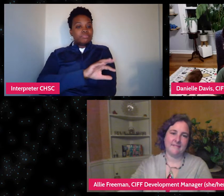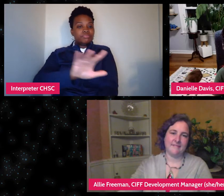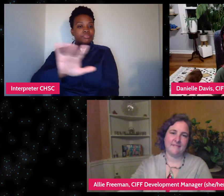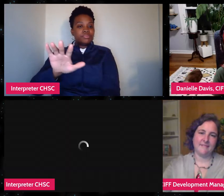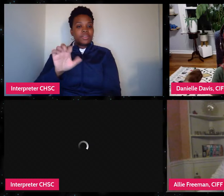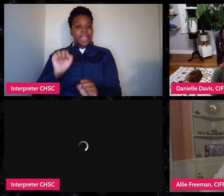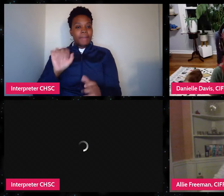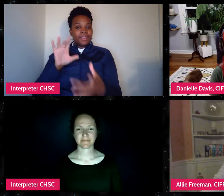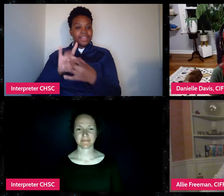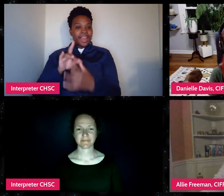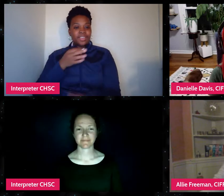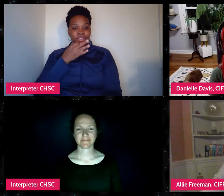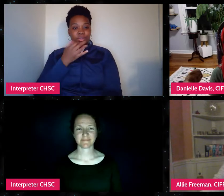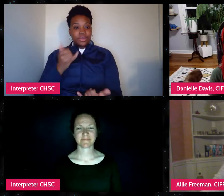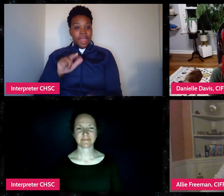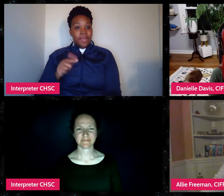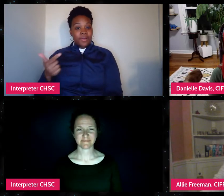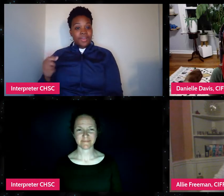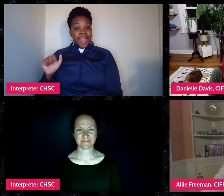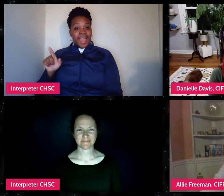So Allie, it's back to you.